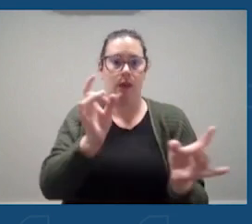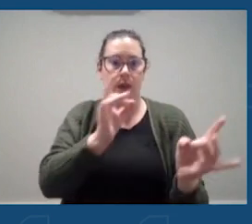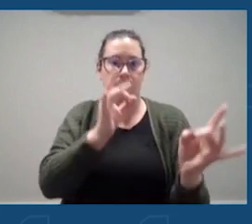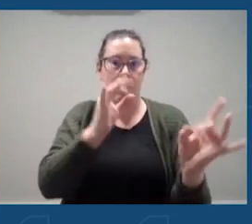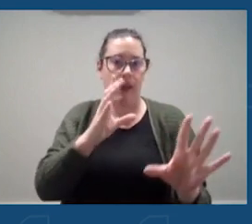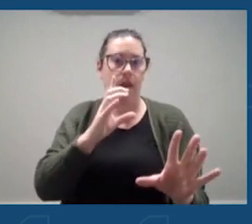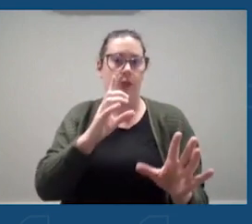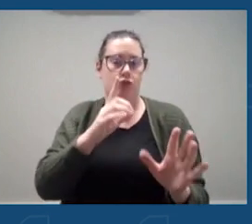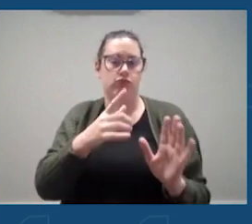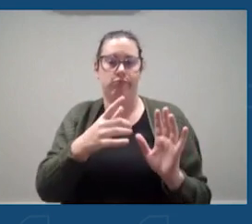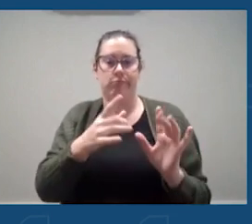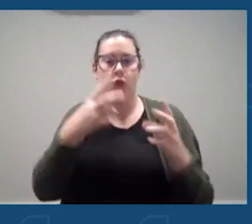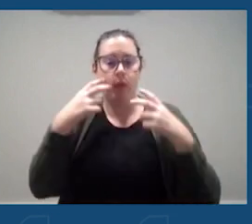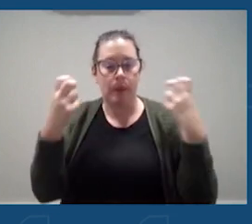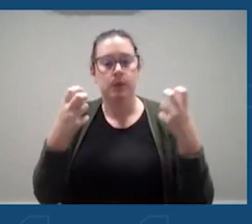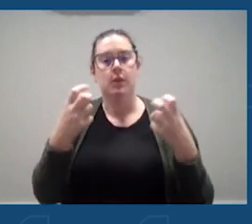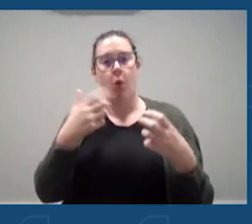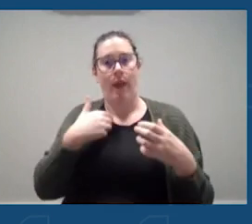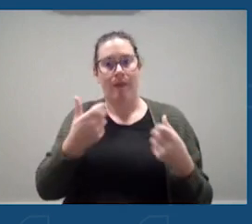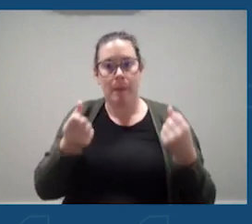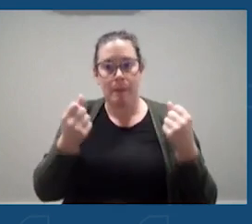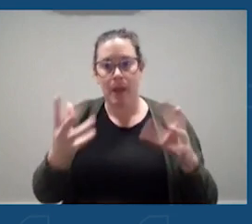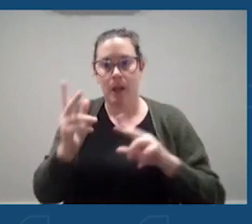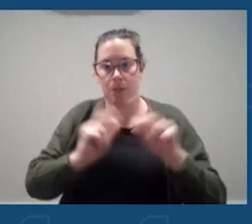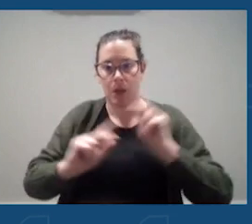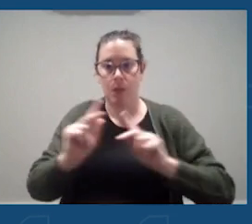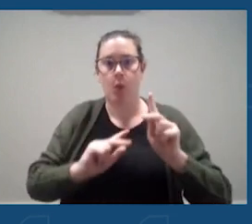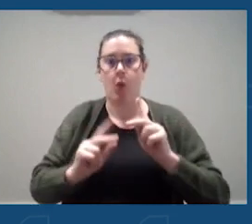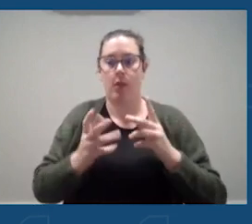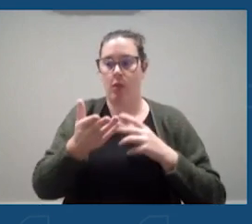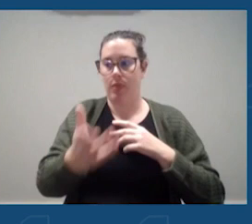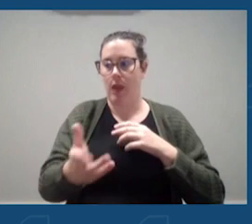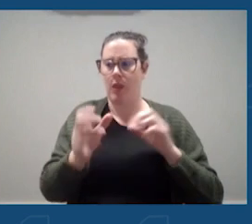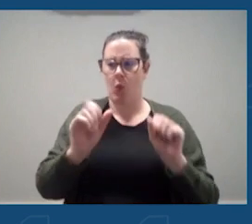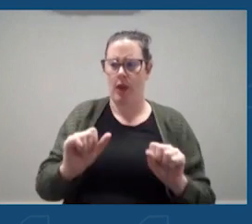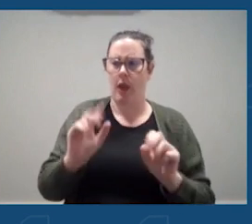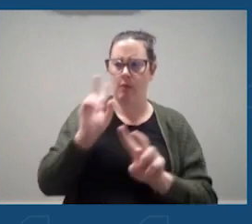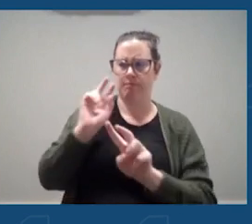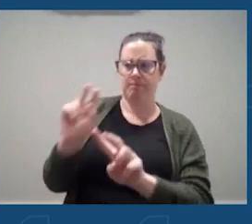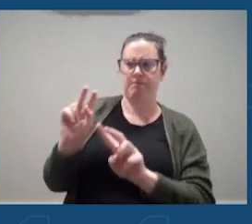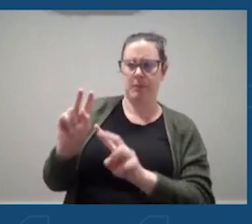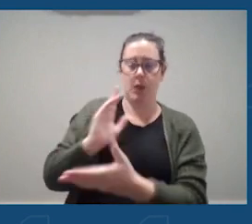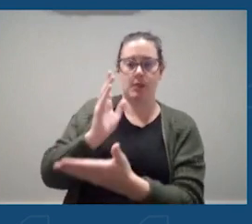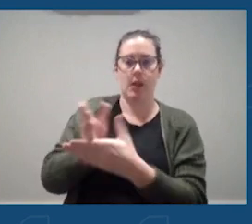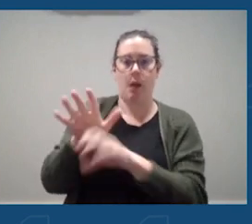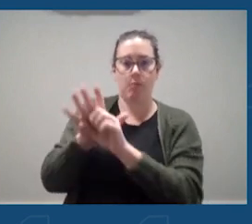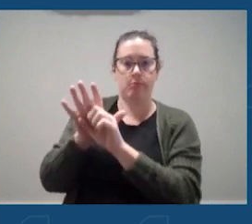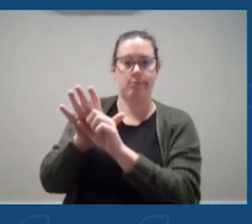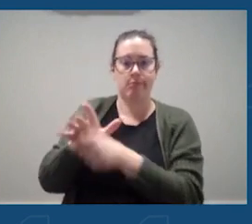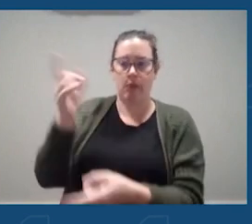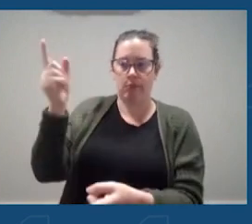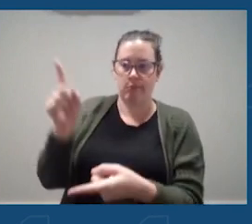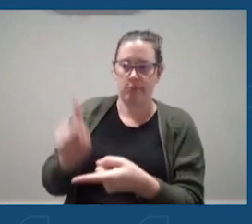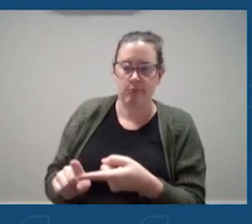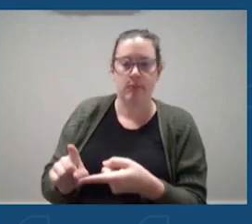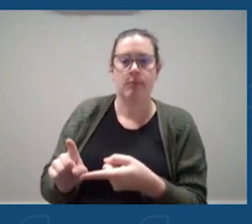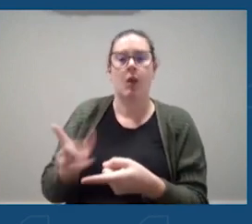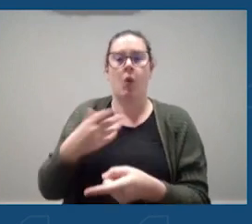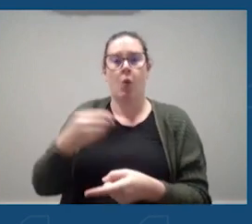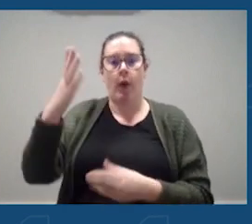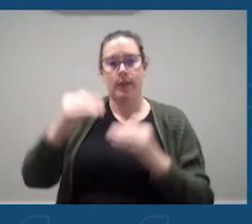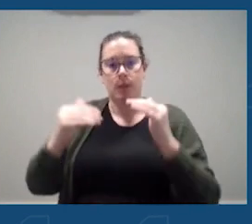on the ground to help us thwart white supremacy and domestic terrorism.